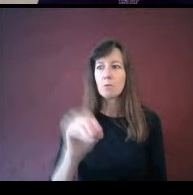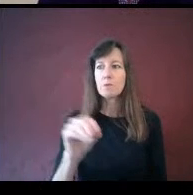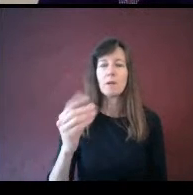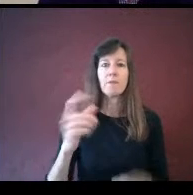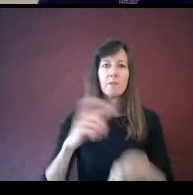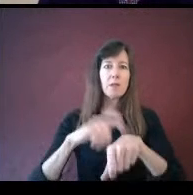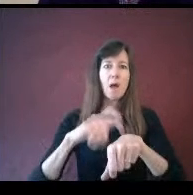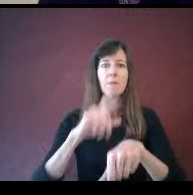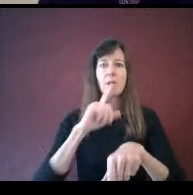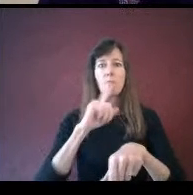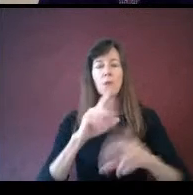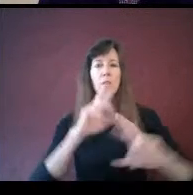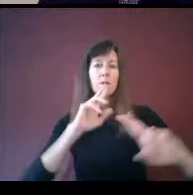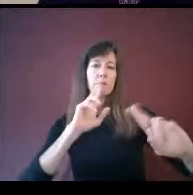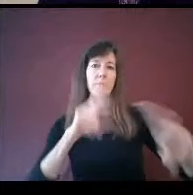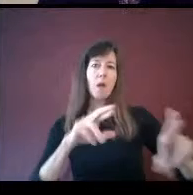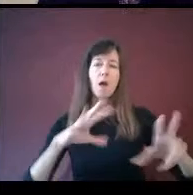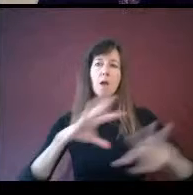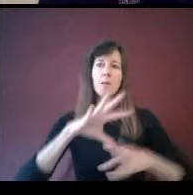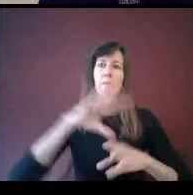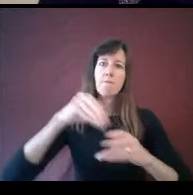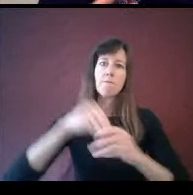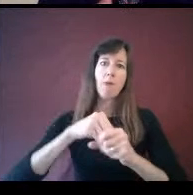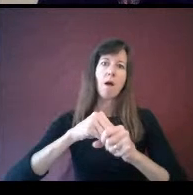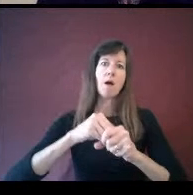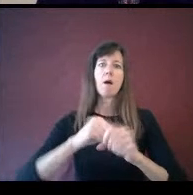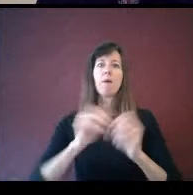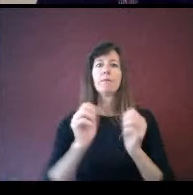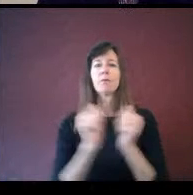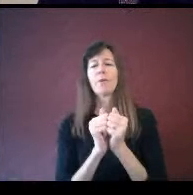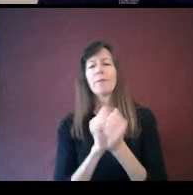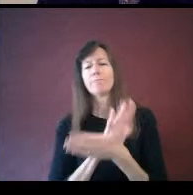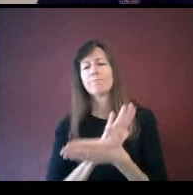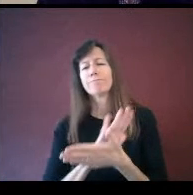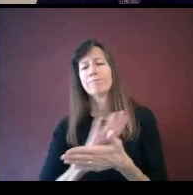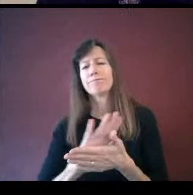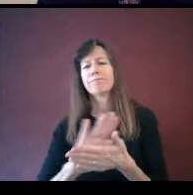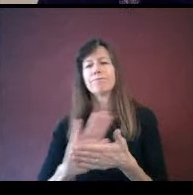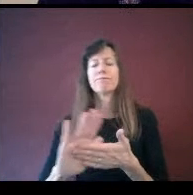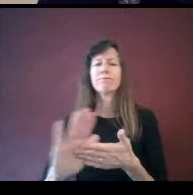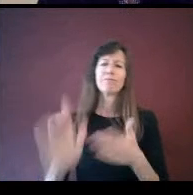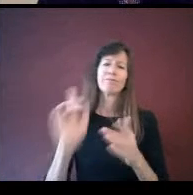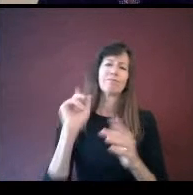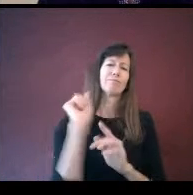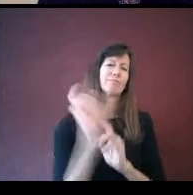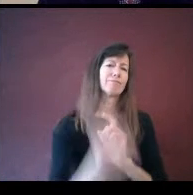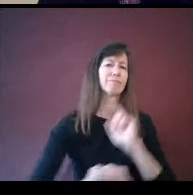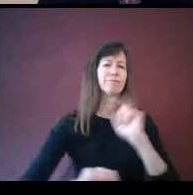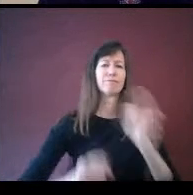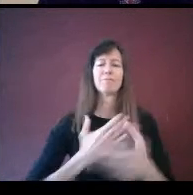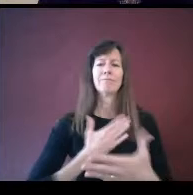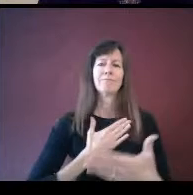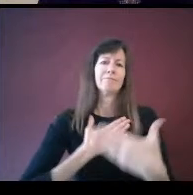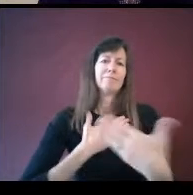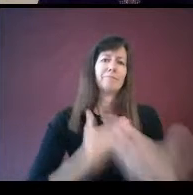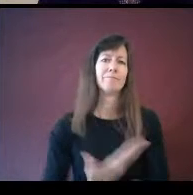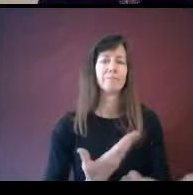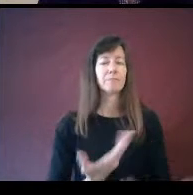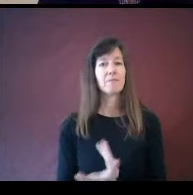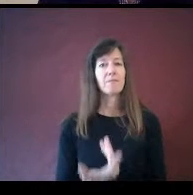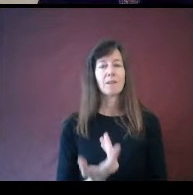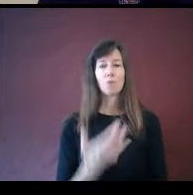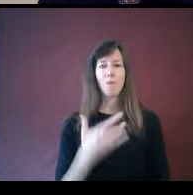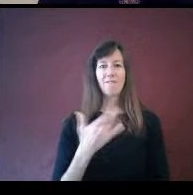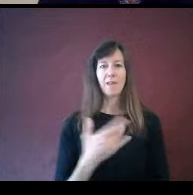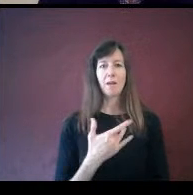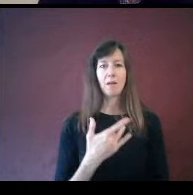with grace and compassion and ingenuity and generosity. I think that when we can get through this and look back